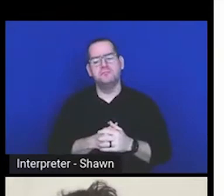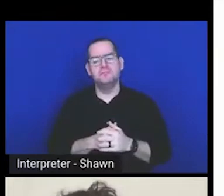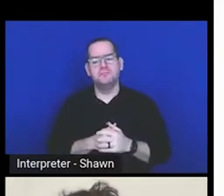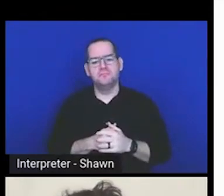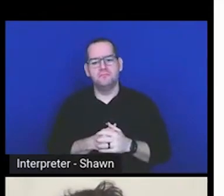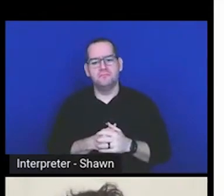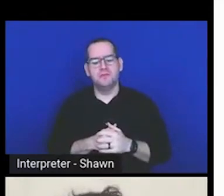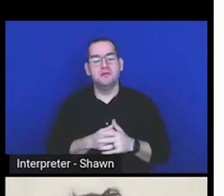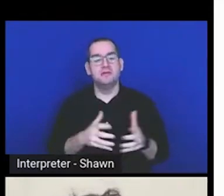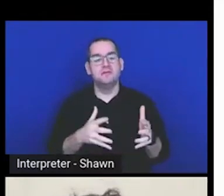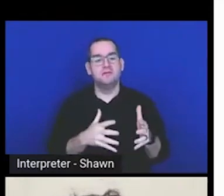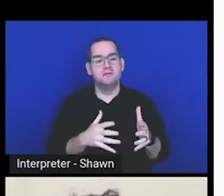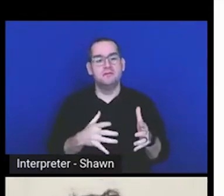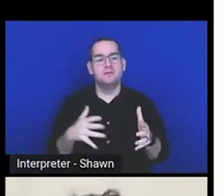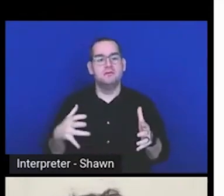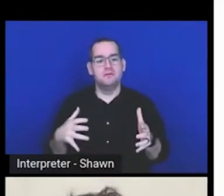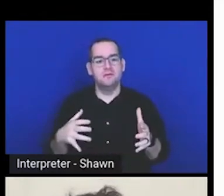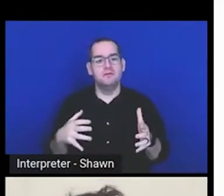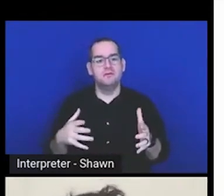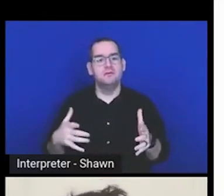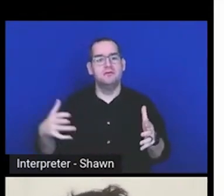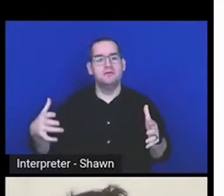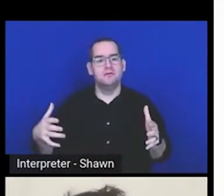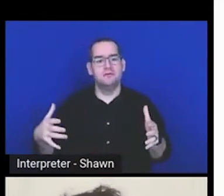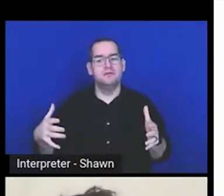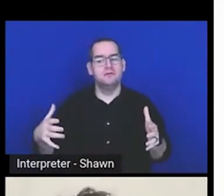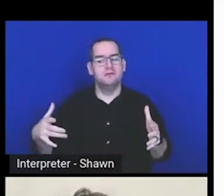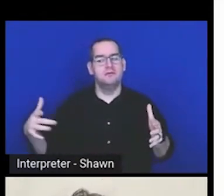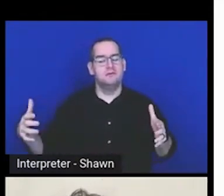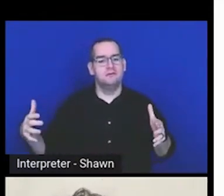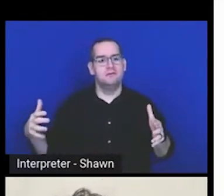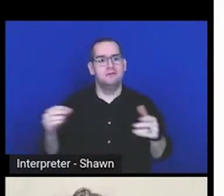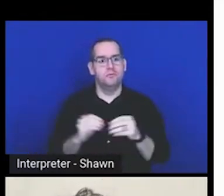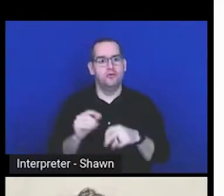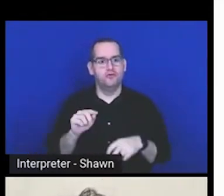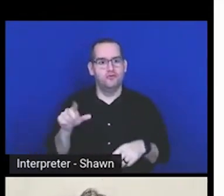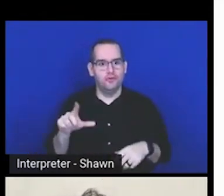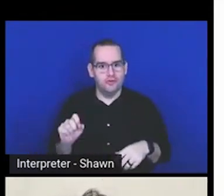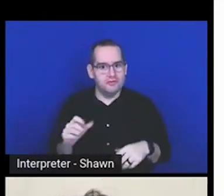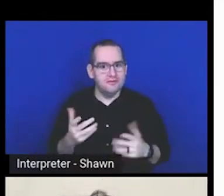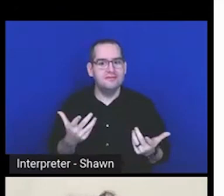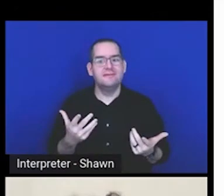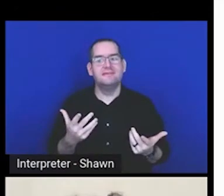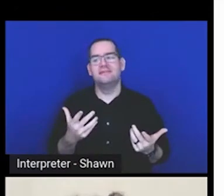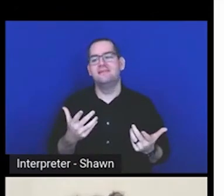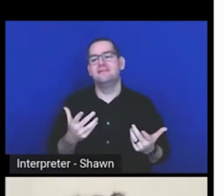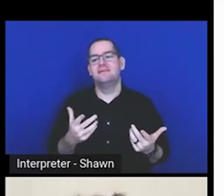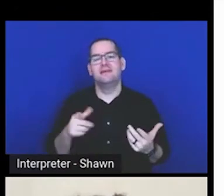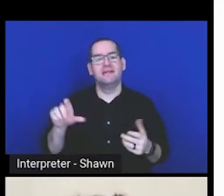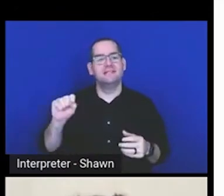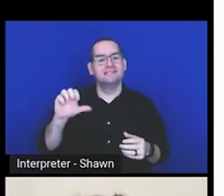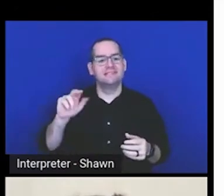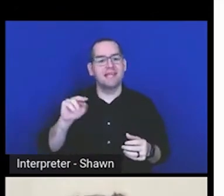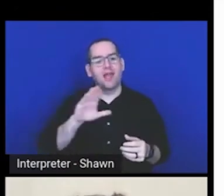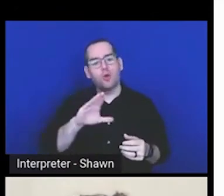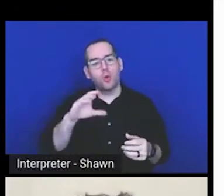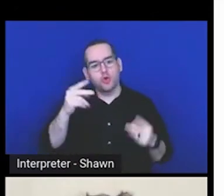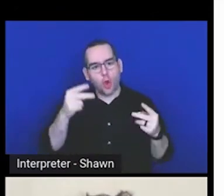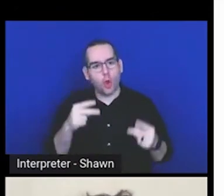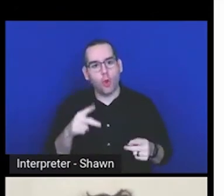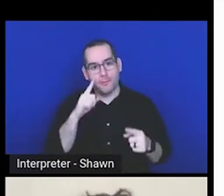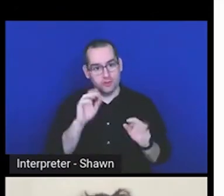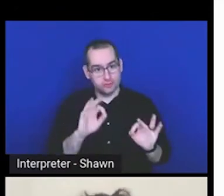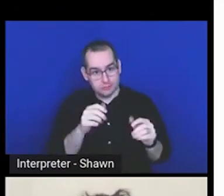as you scale further, you start introducing all these tools that scan your code to see that everything is up and